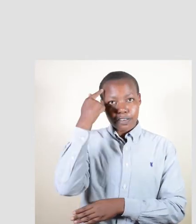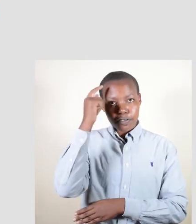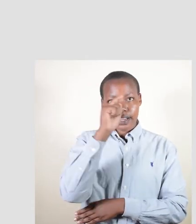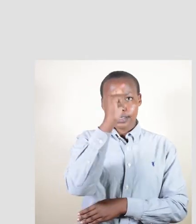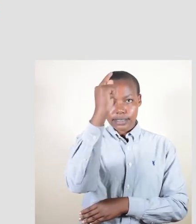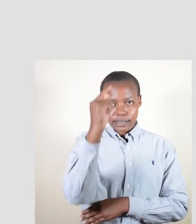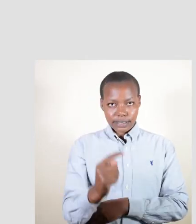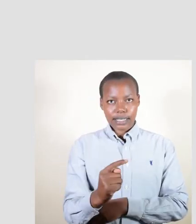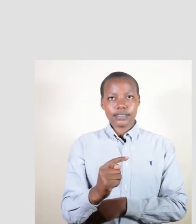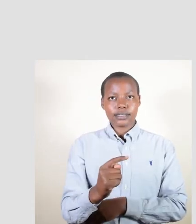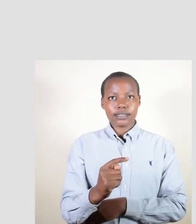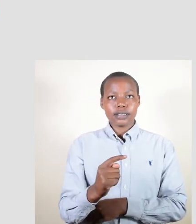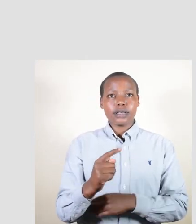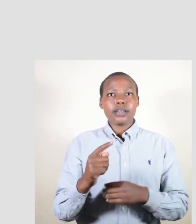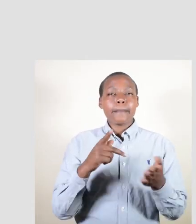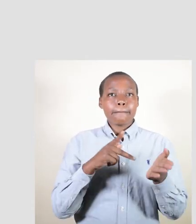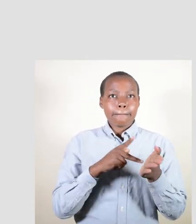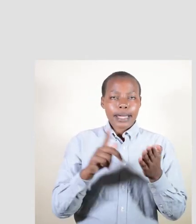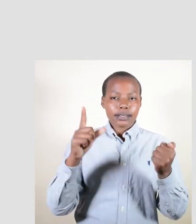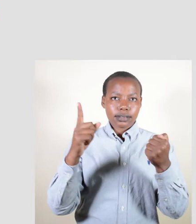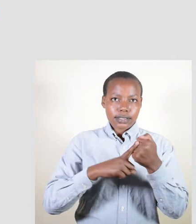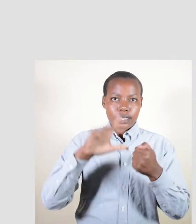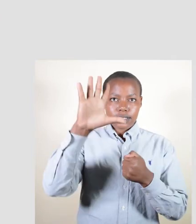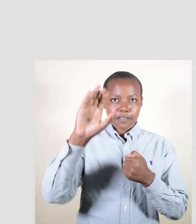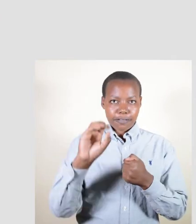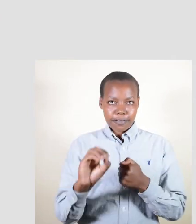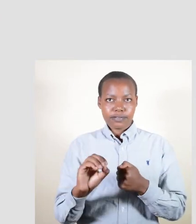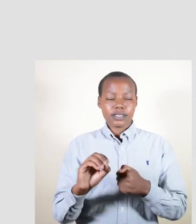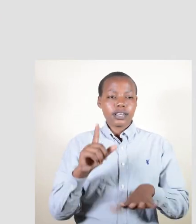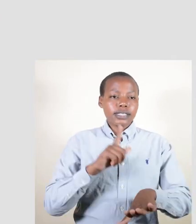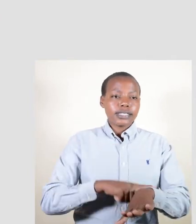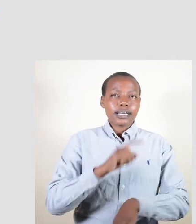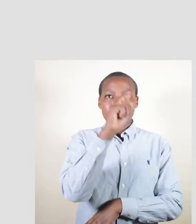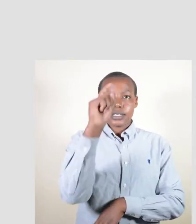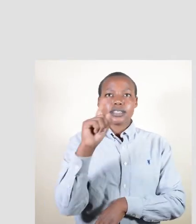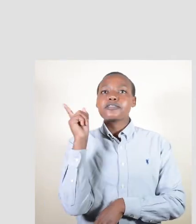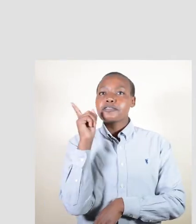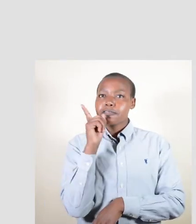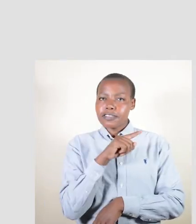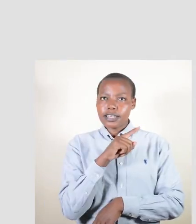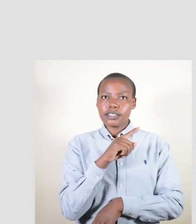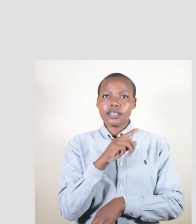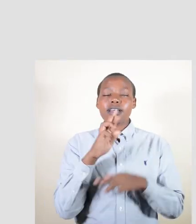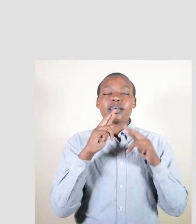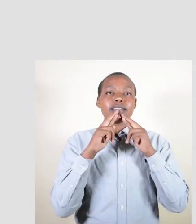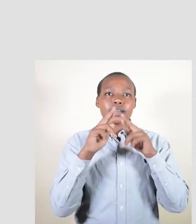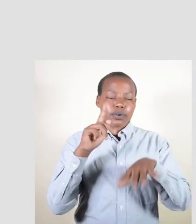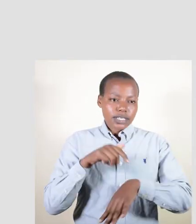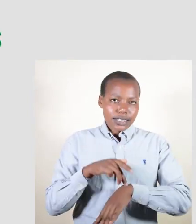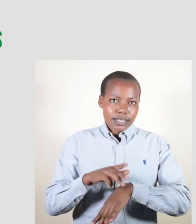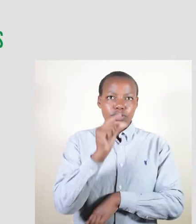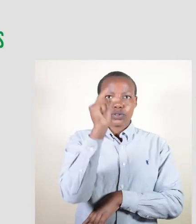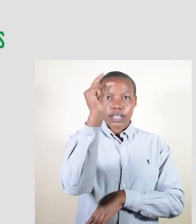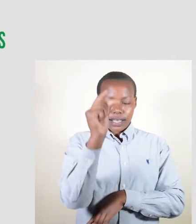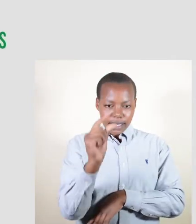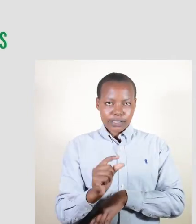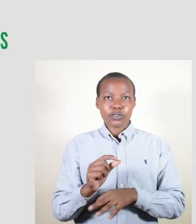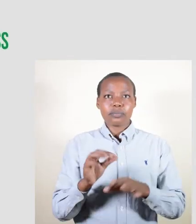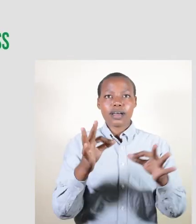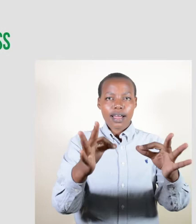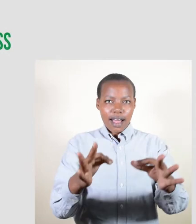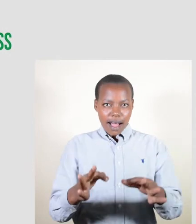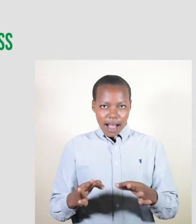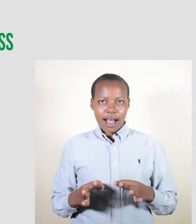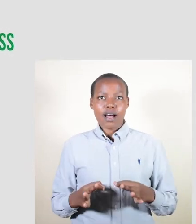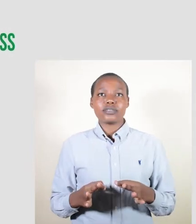a test booking for 650 Kenyan shillings. On testing, the test report is sent to the